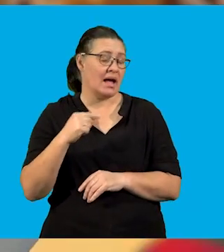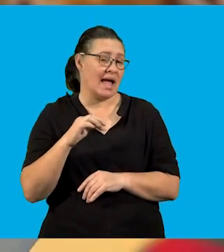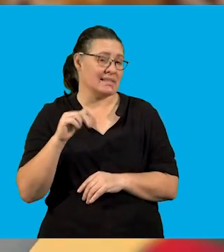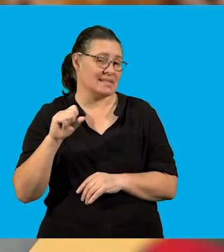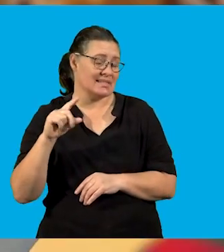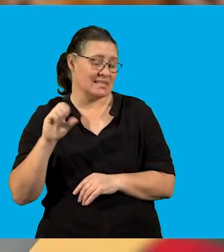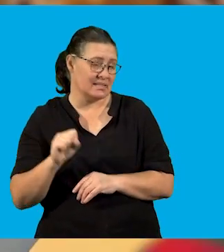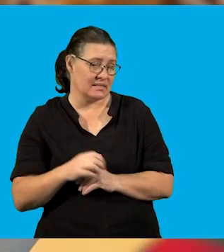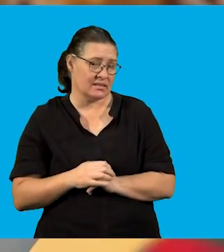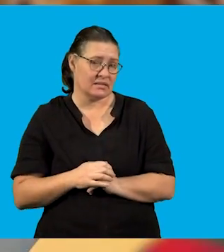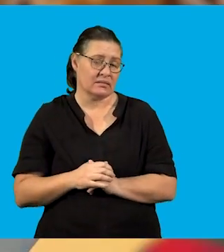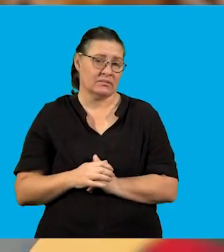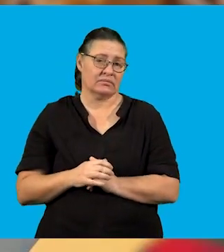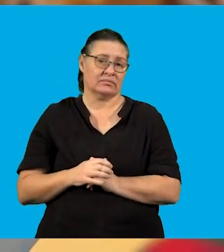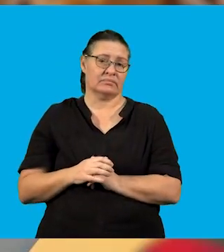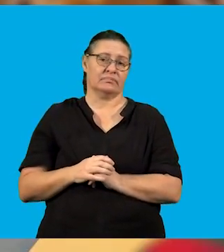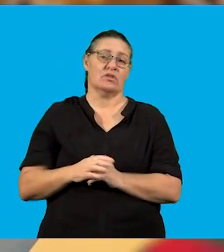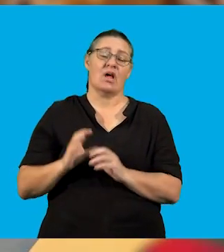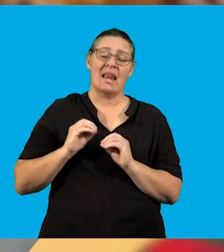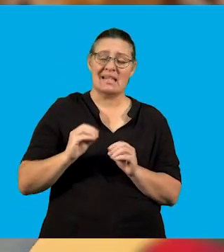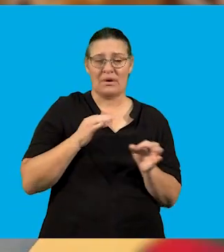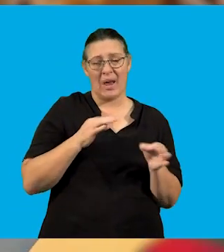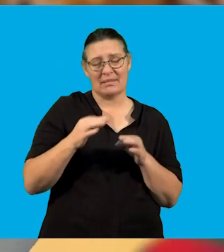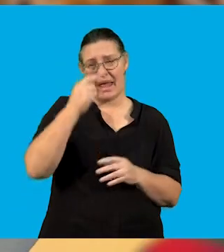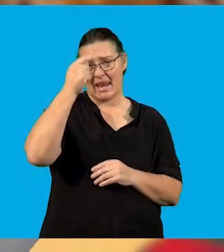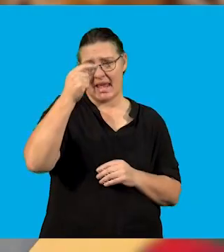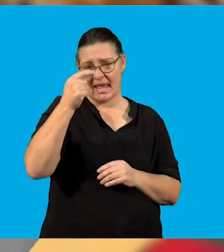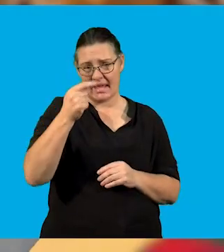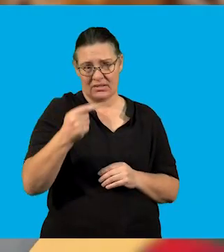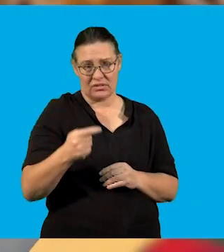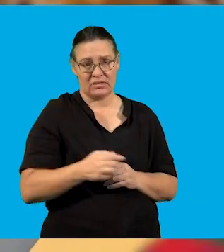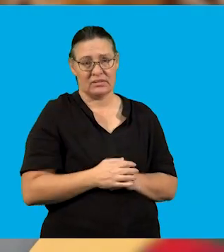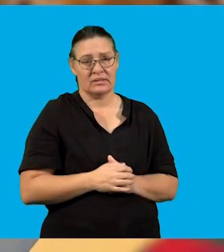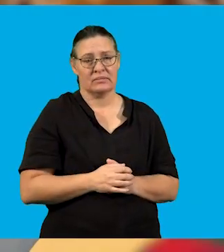We are going to be making use of this lesson and explaining them as we proceed with the